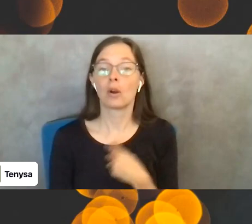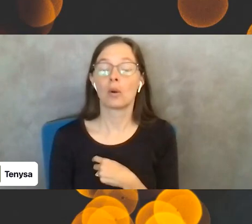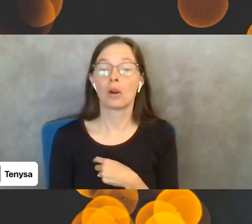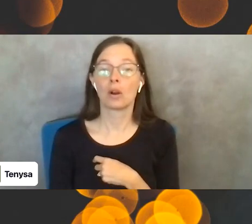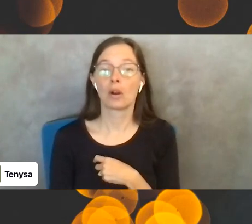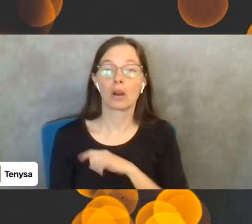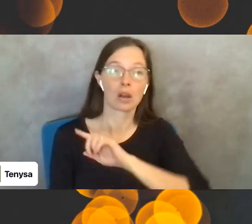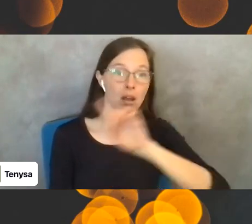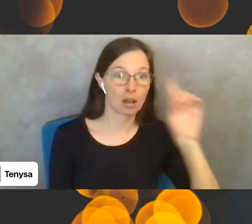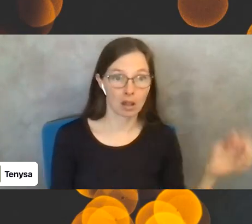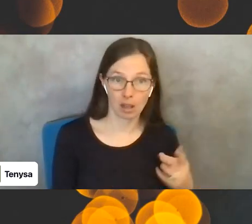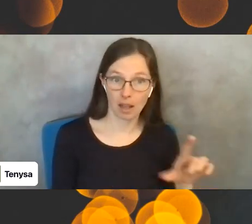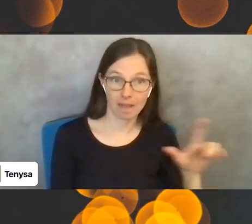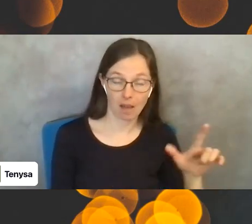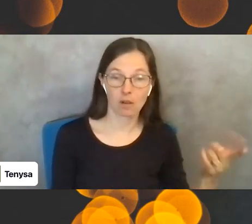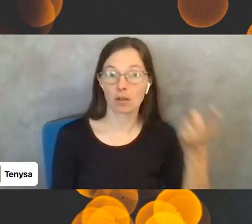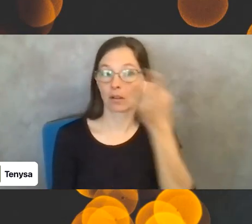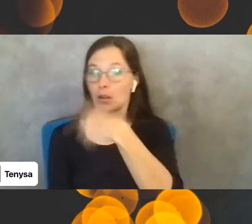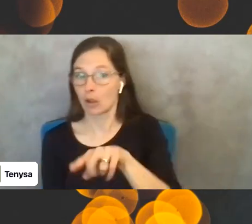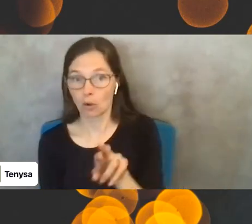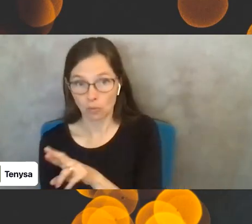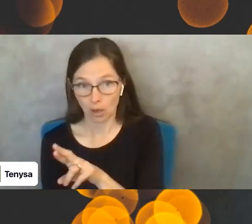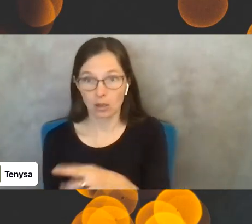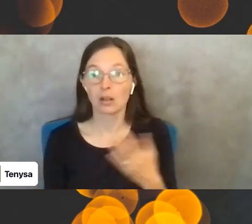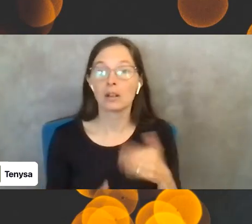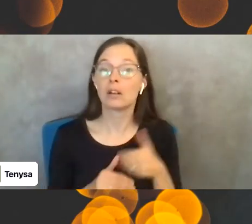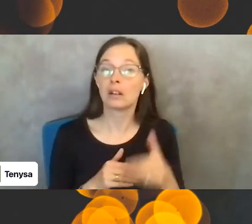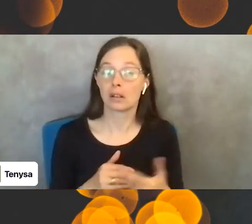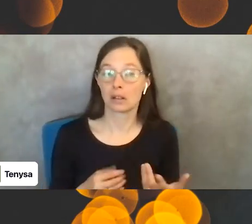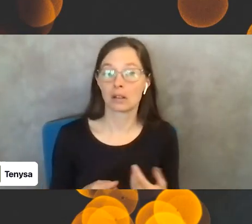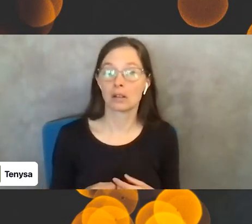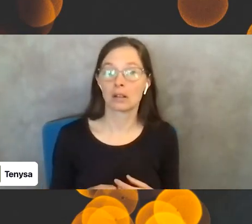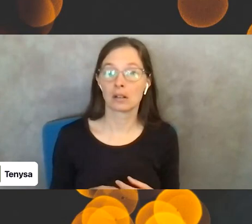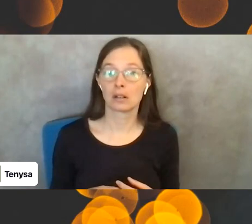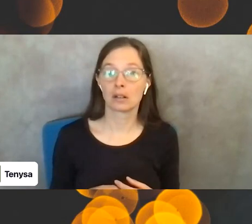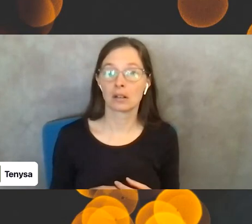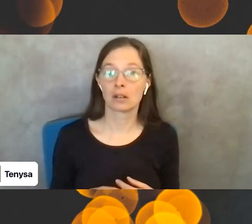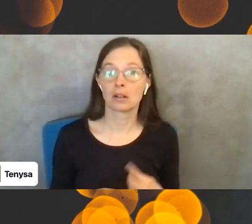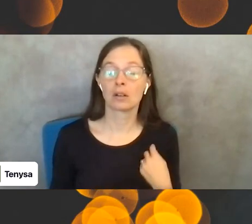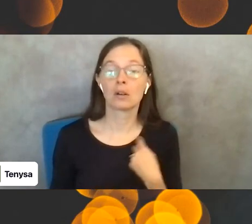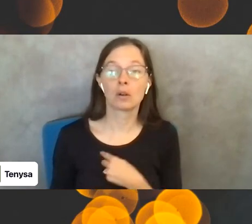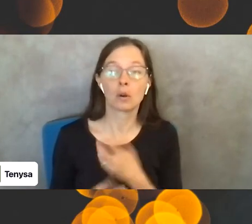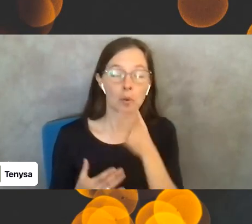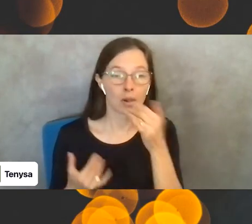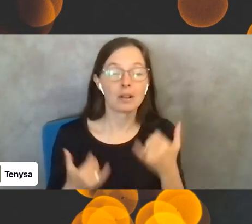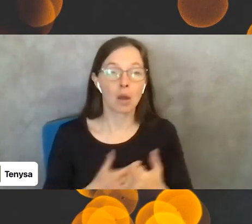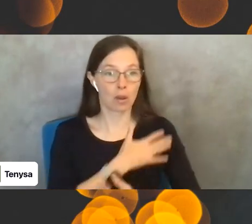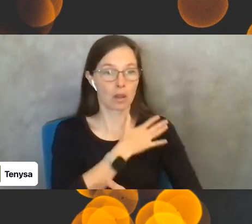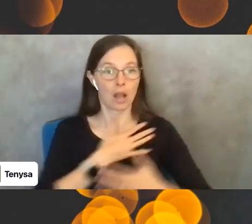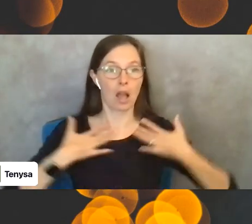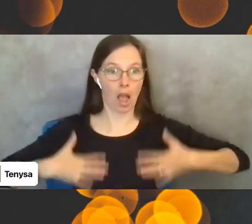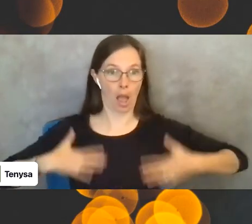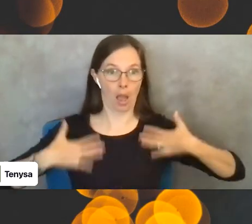we cut leg right, and then we're gonna now cut upper body.